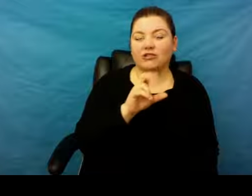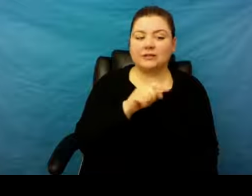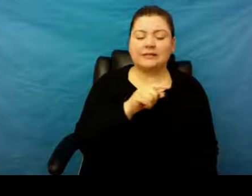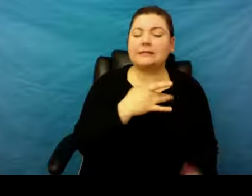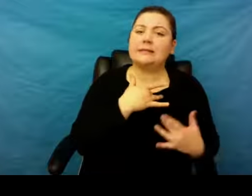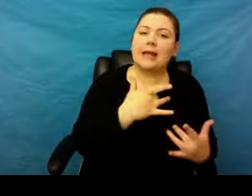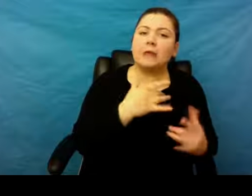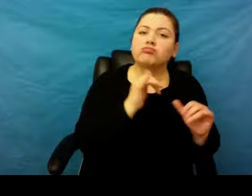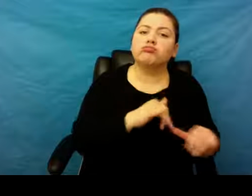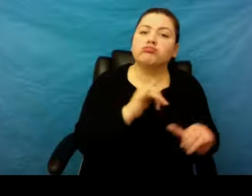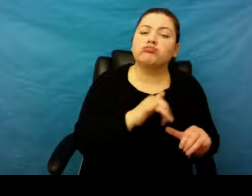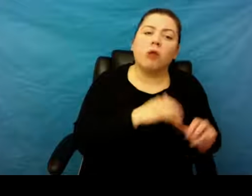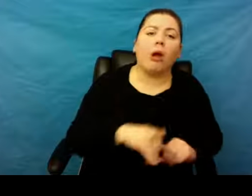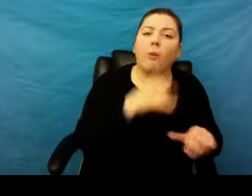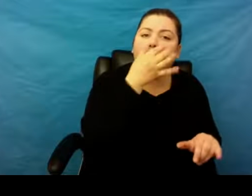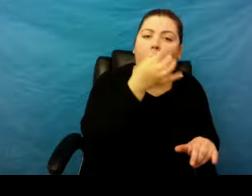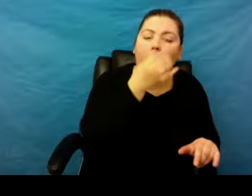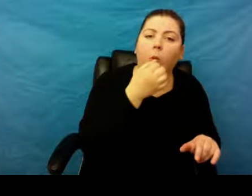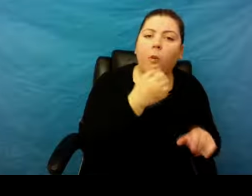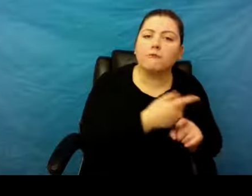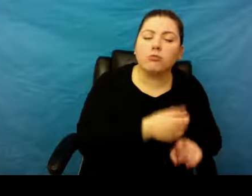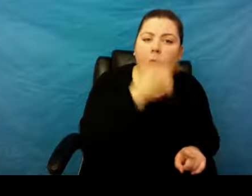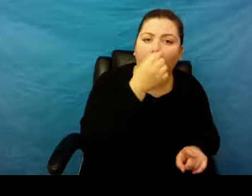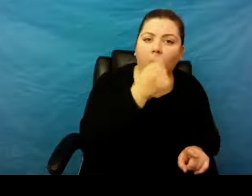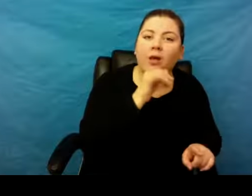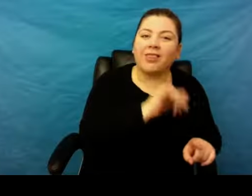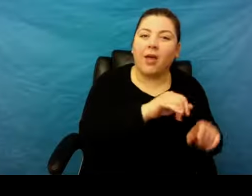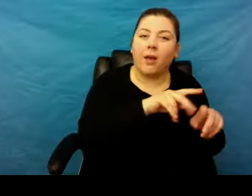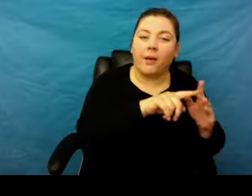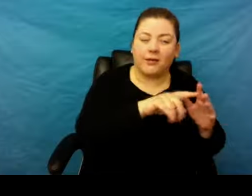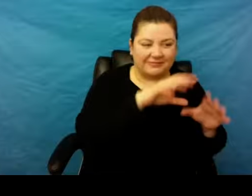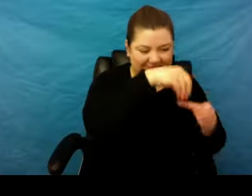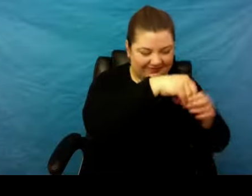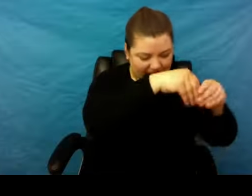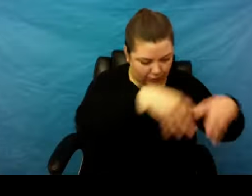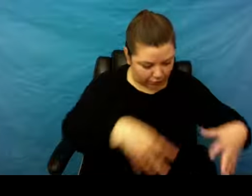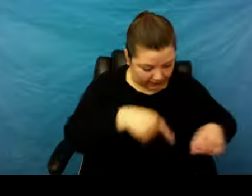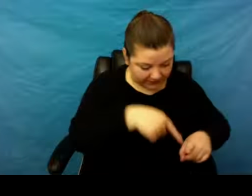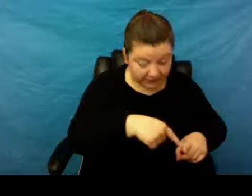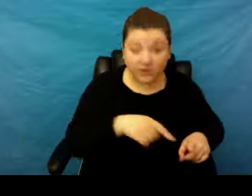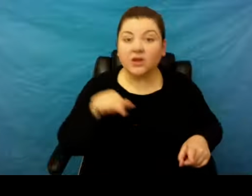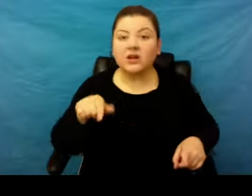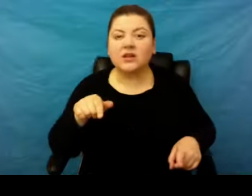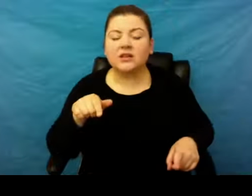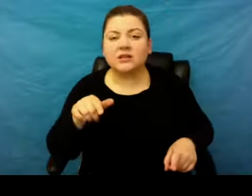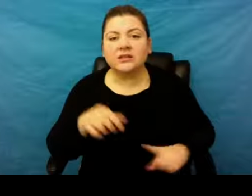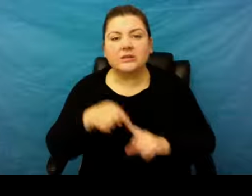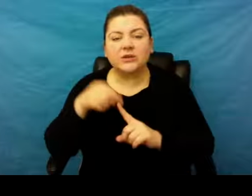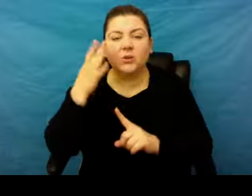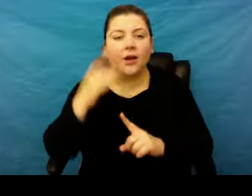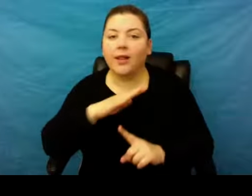never seen this virus before. And so this obviously started in Wuhan. The thought is that it came probably from an